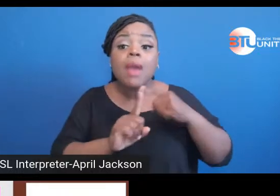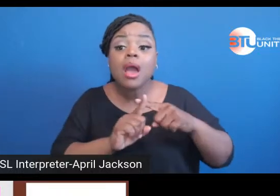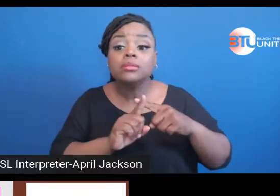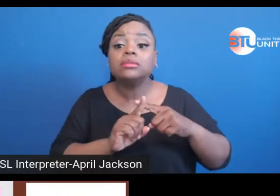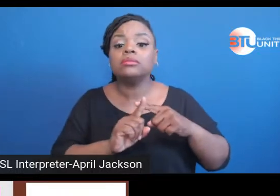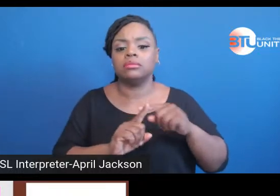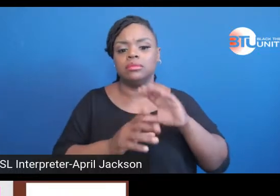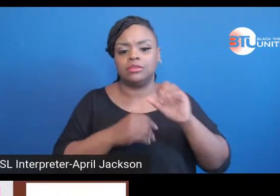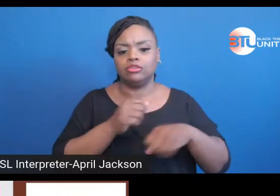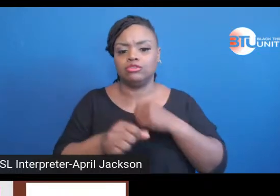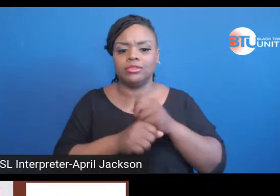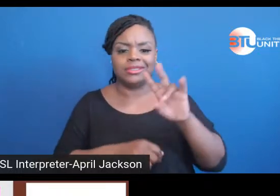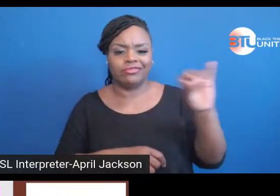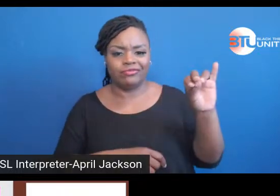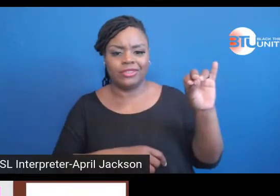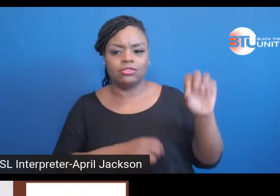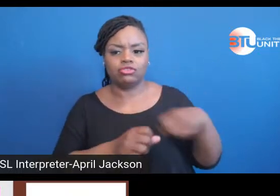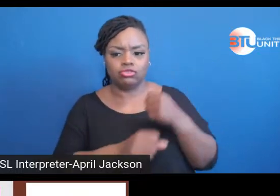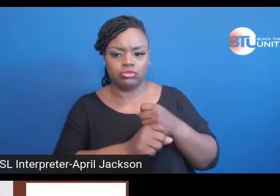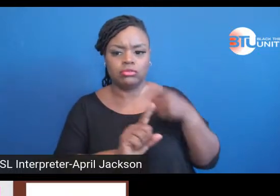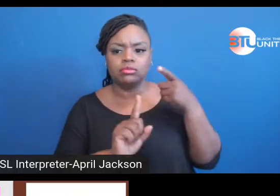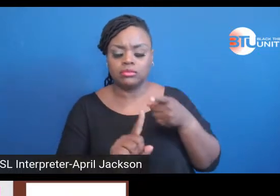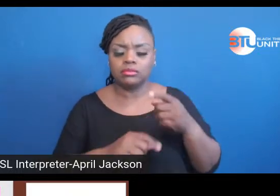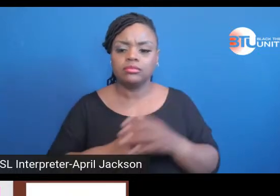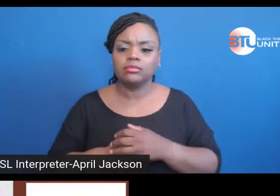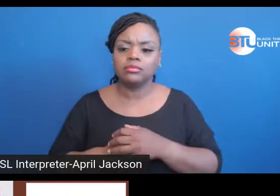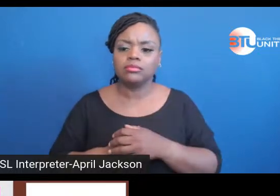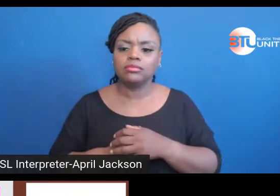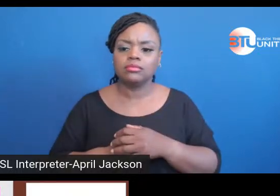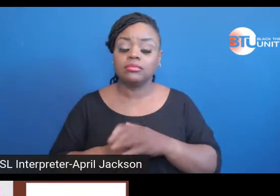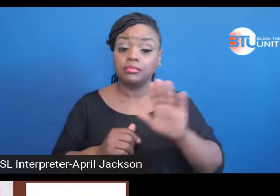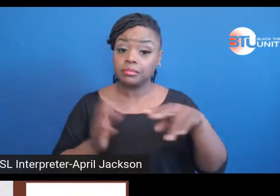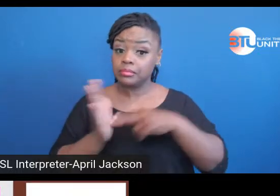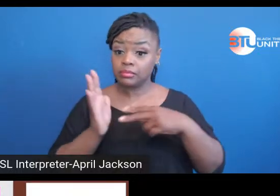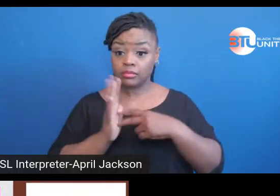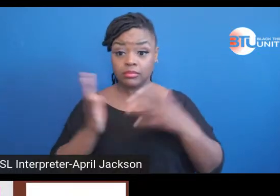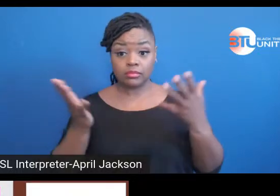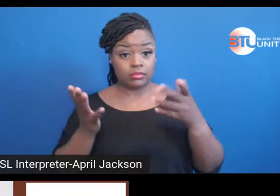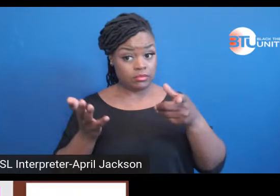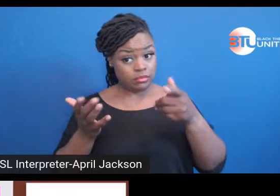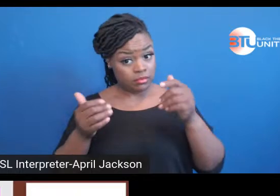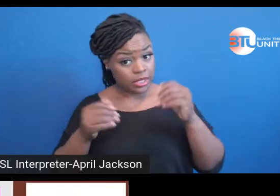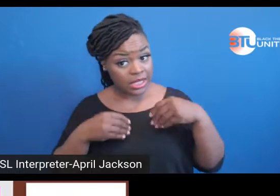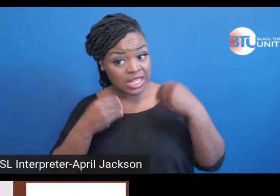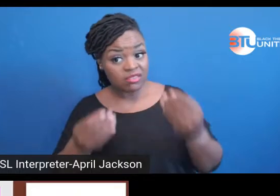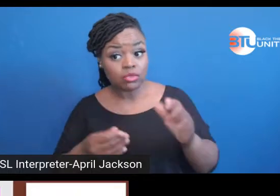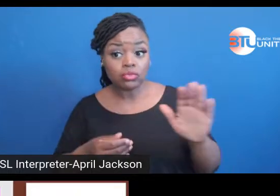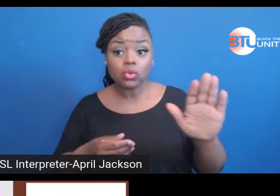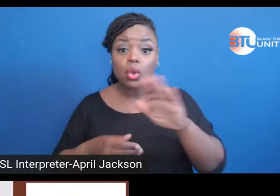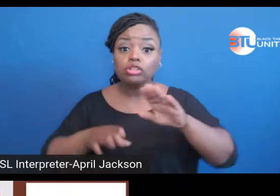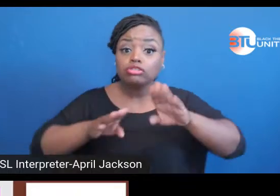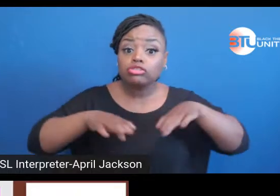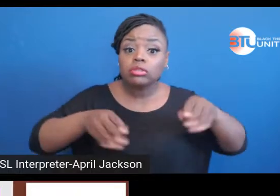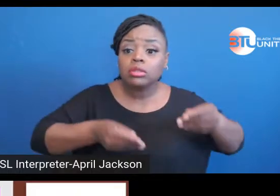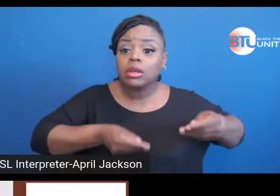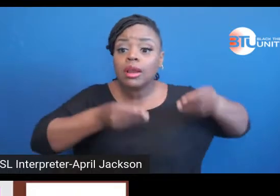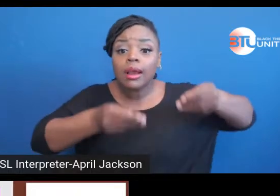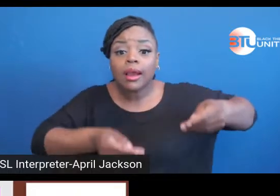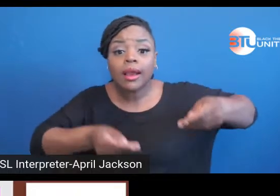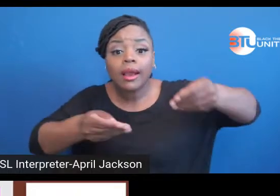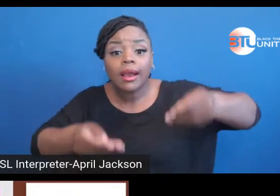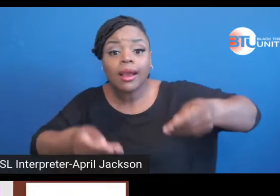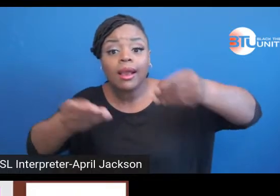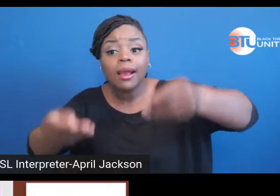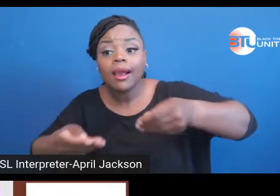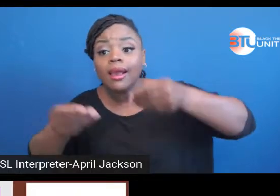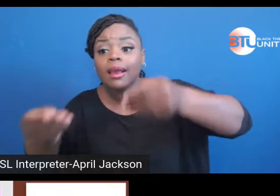it's a right that you can pass on to your heirs. You can put it in your will and pass it on to whoever,